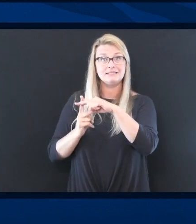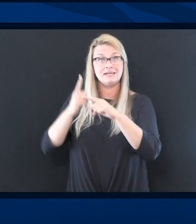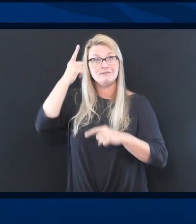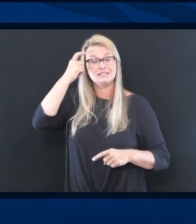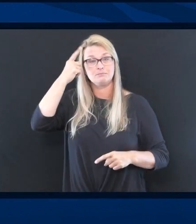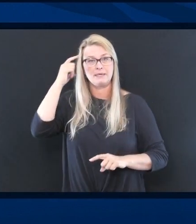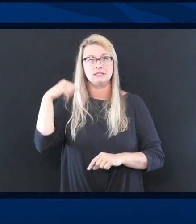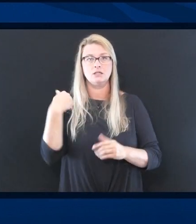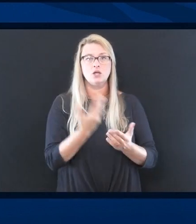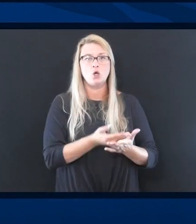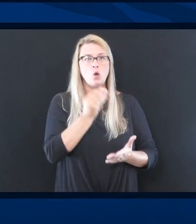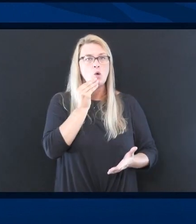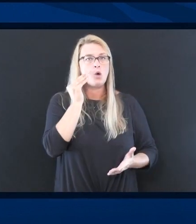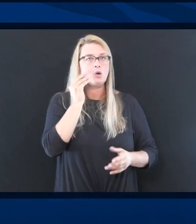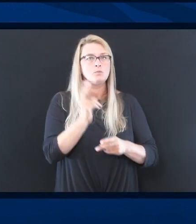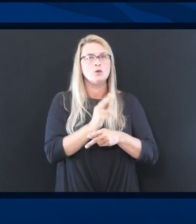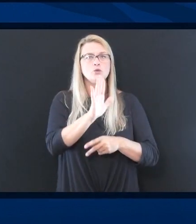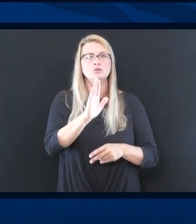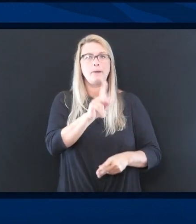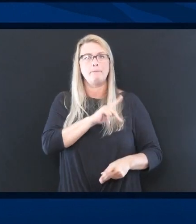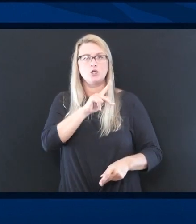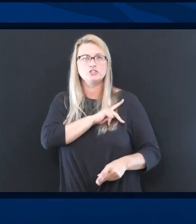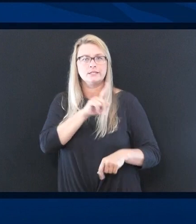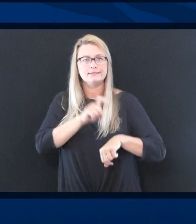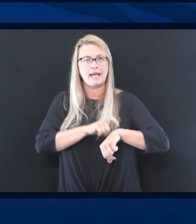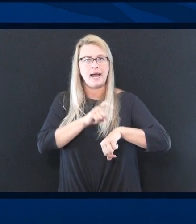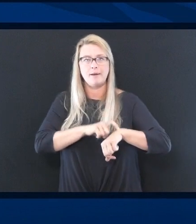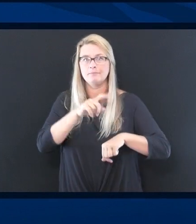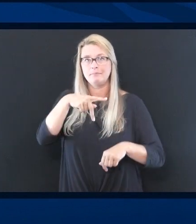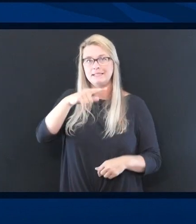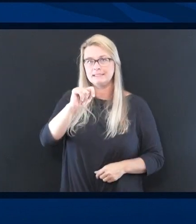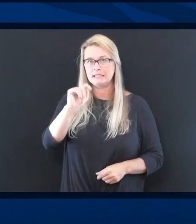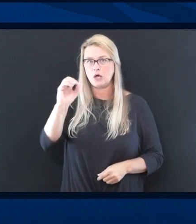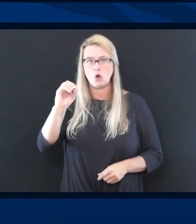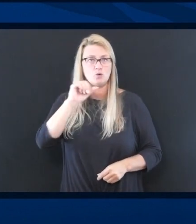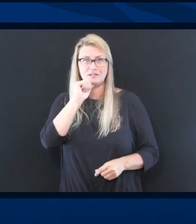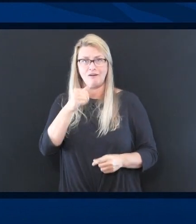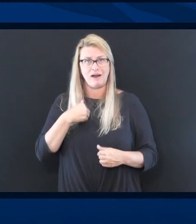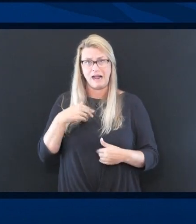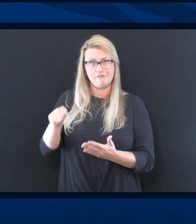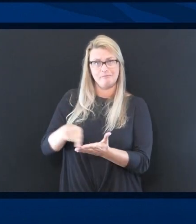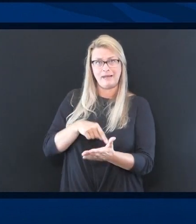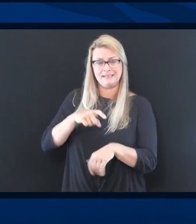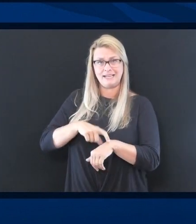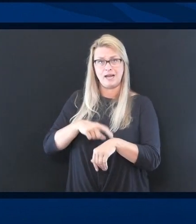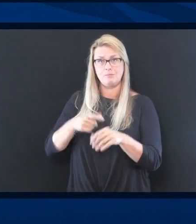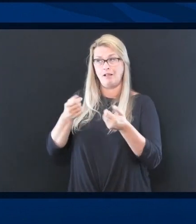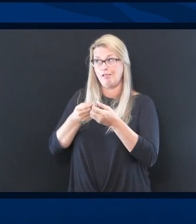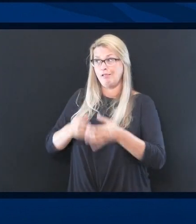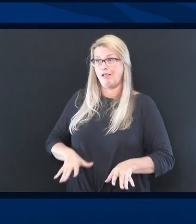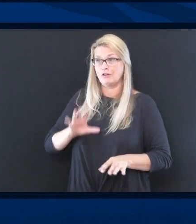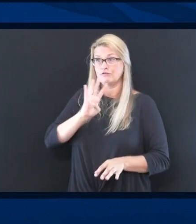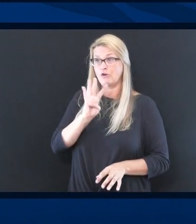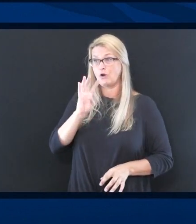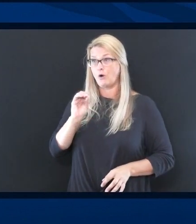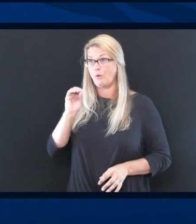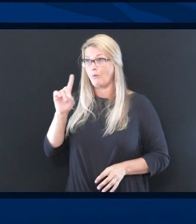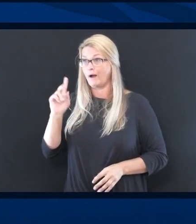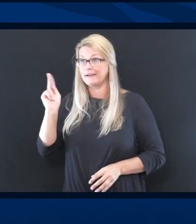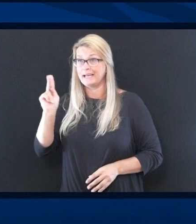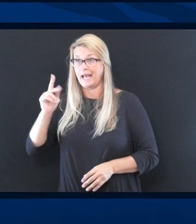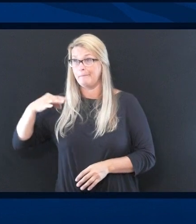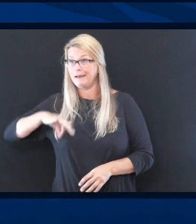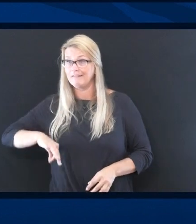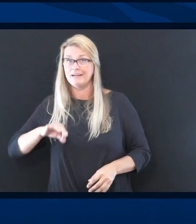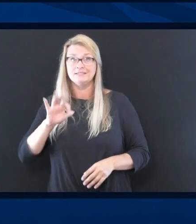go home and use their personal time. They don't get that as paid time. They've lost 401k benefits. Their staffing has been